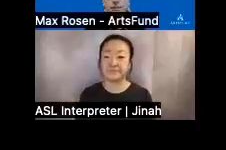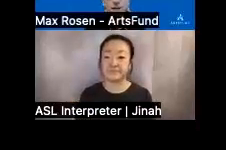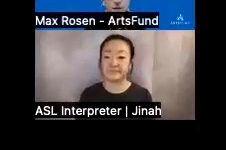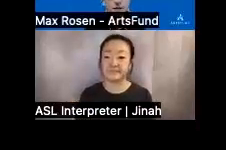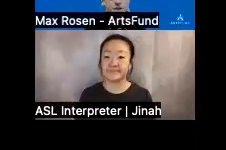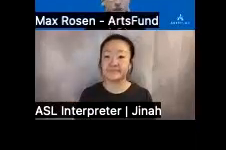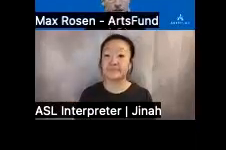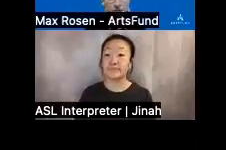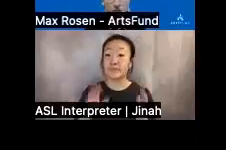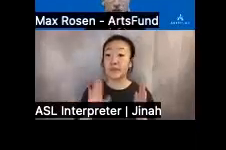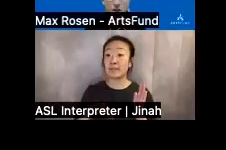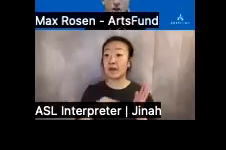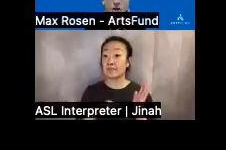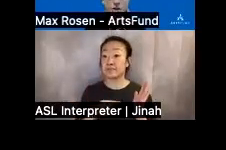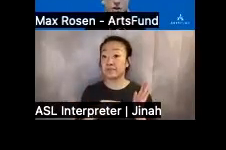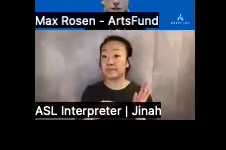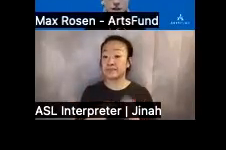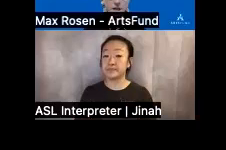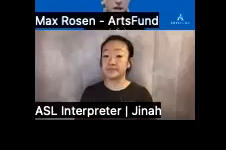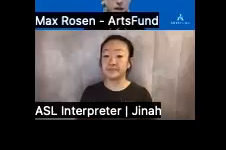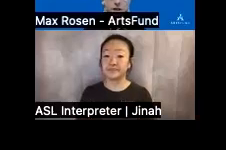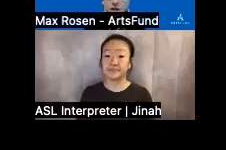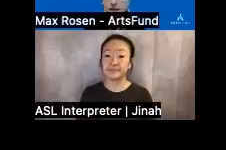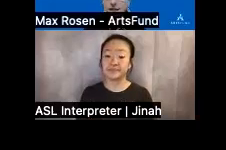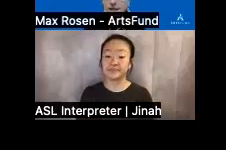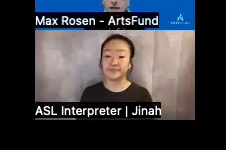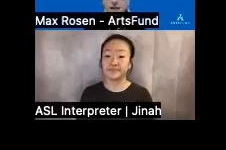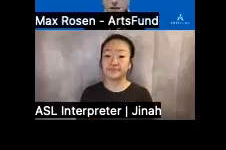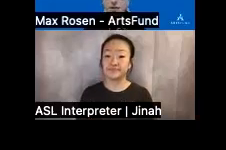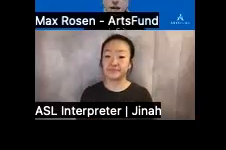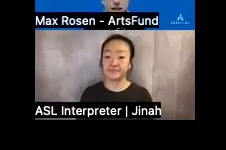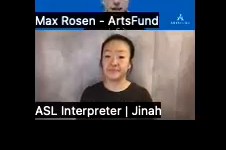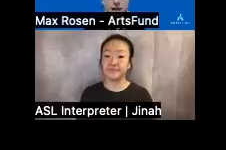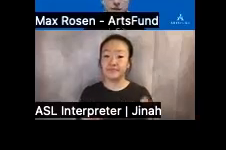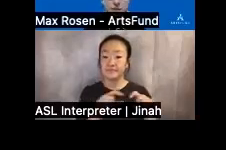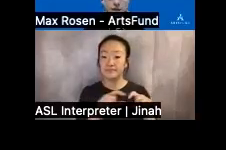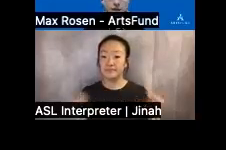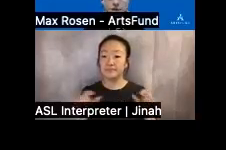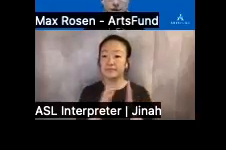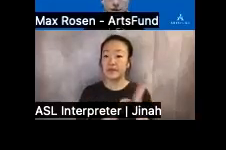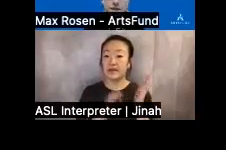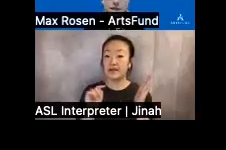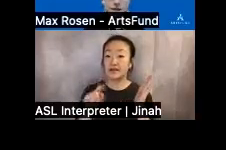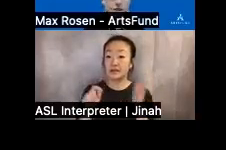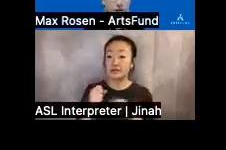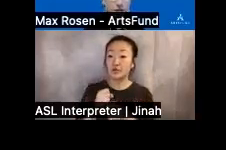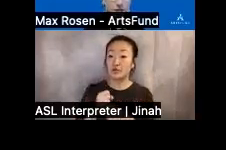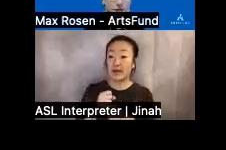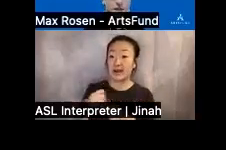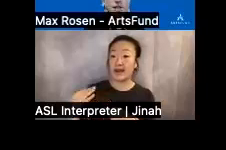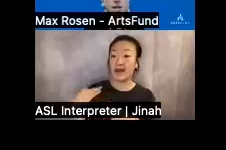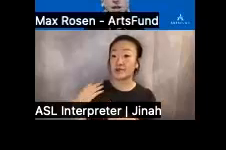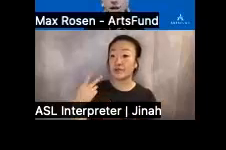at the bottom of this page, you'll see a text saying create an eligibility profile to get